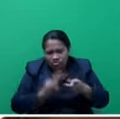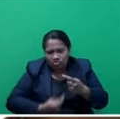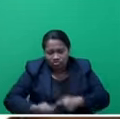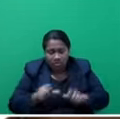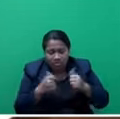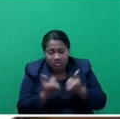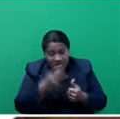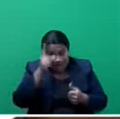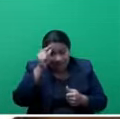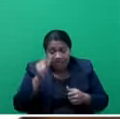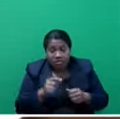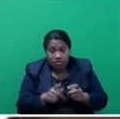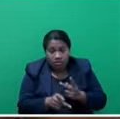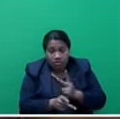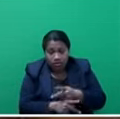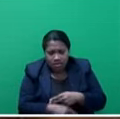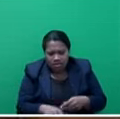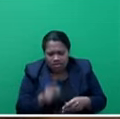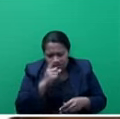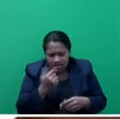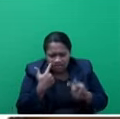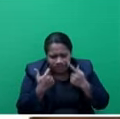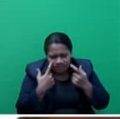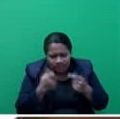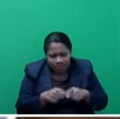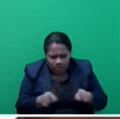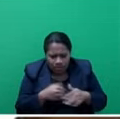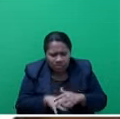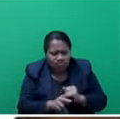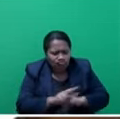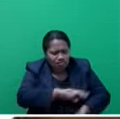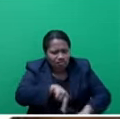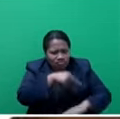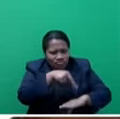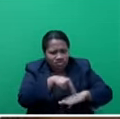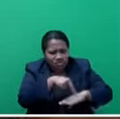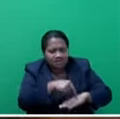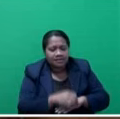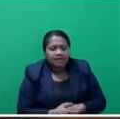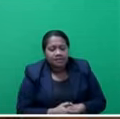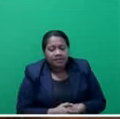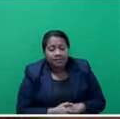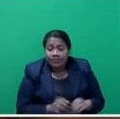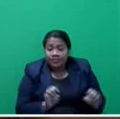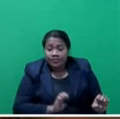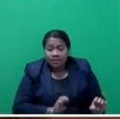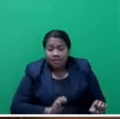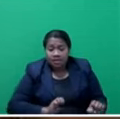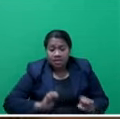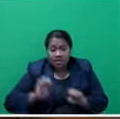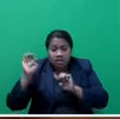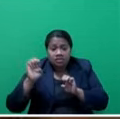Fijian products can be found in shops all around the region. These exports are possible because